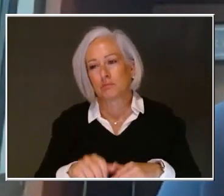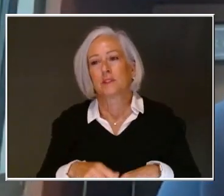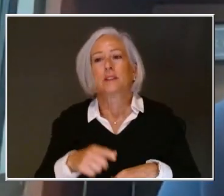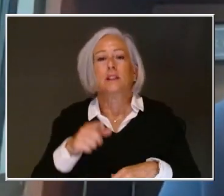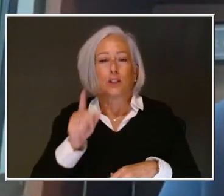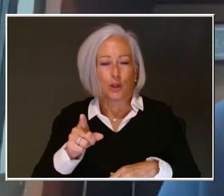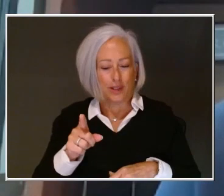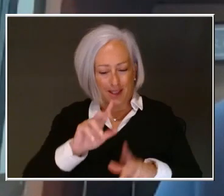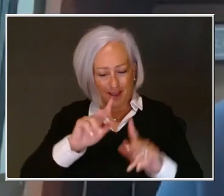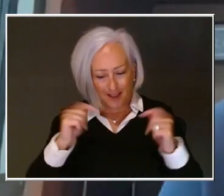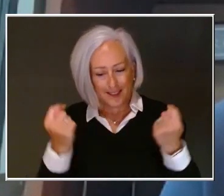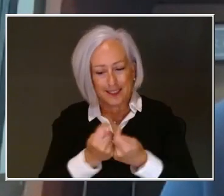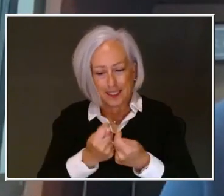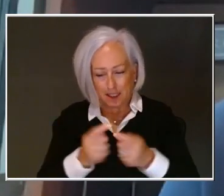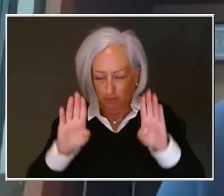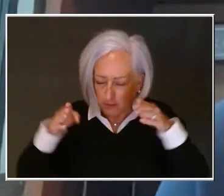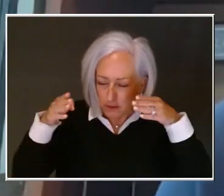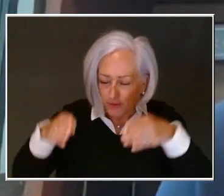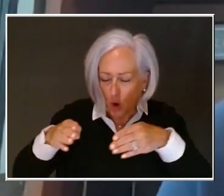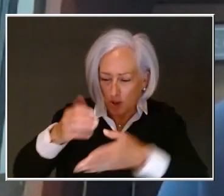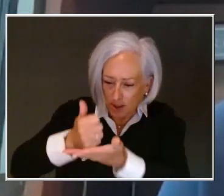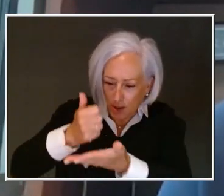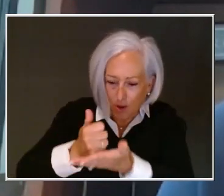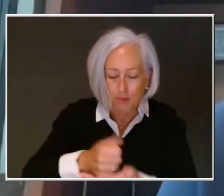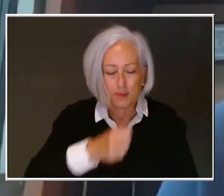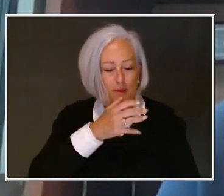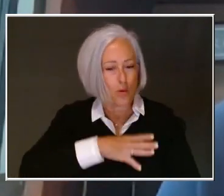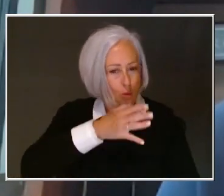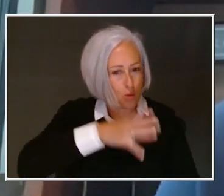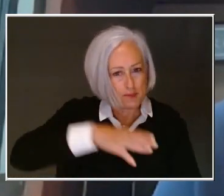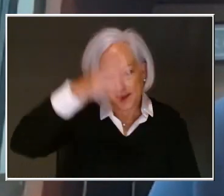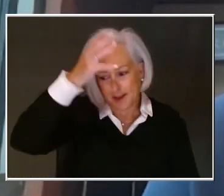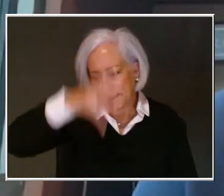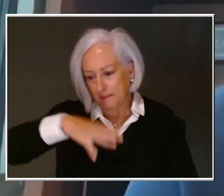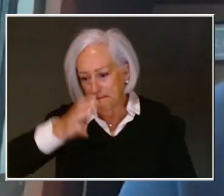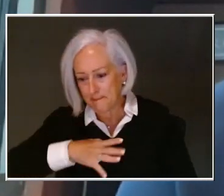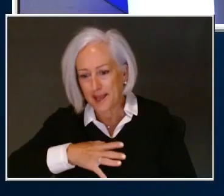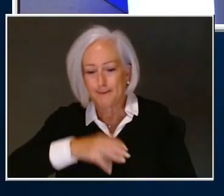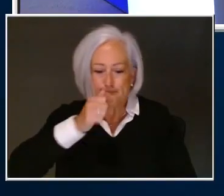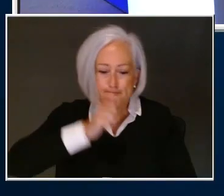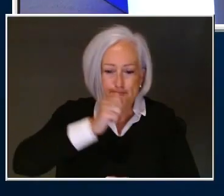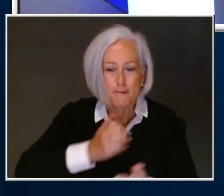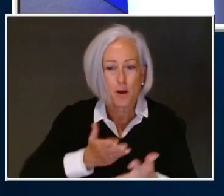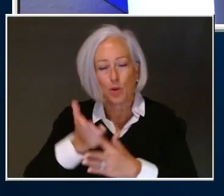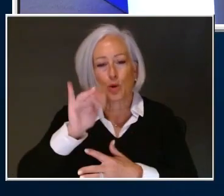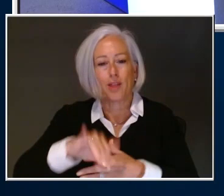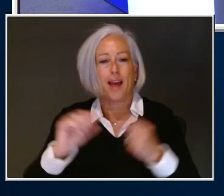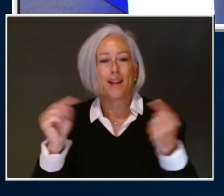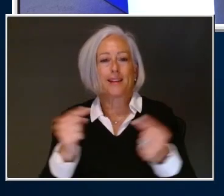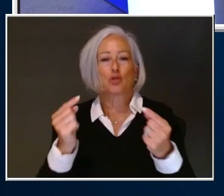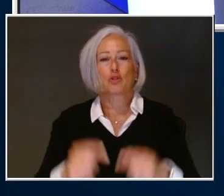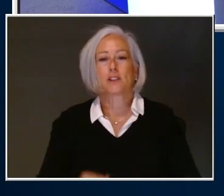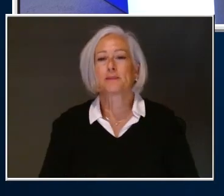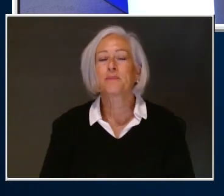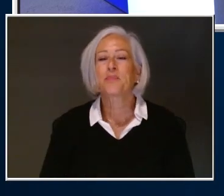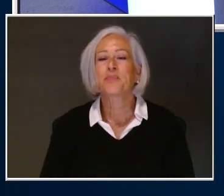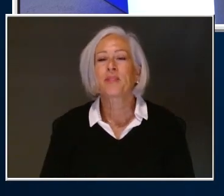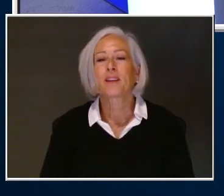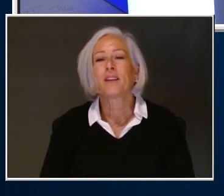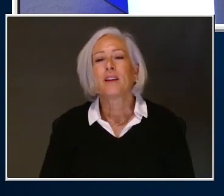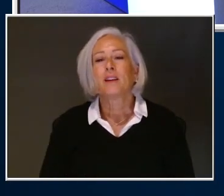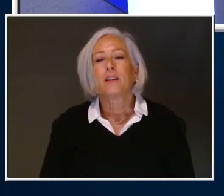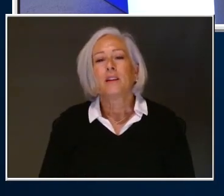And our guys and our women at KU2 are both great at powering through this stuff. Yeah, I was going to ask you, how, men and